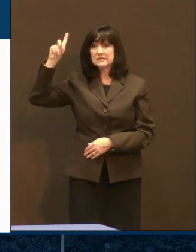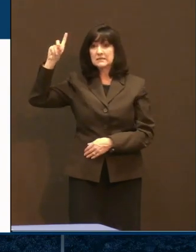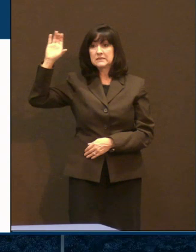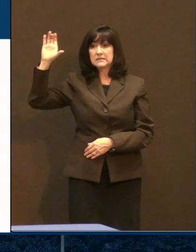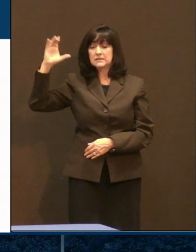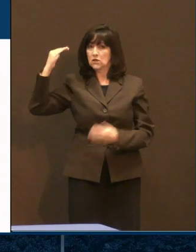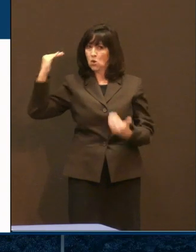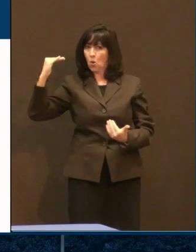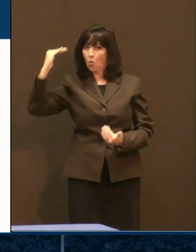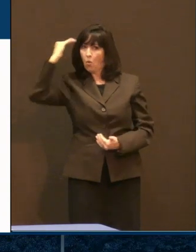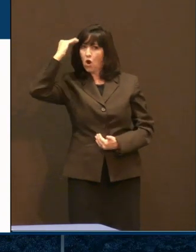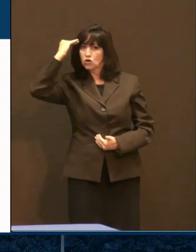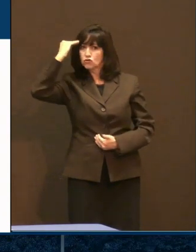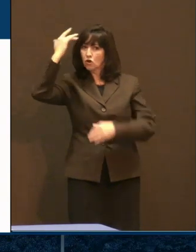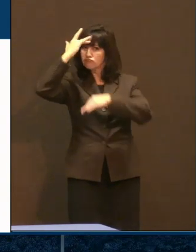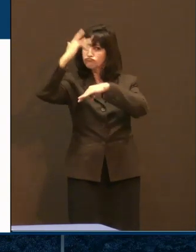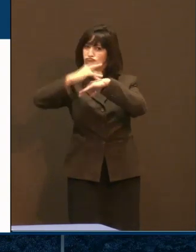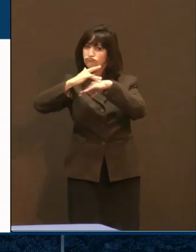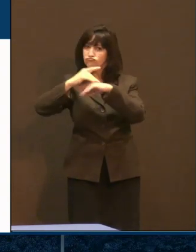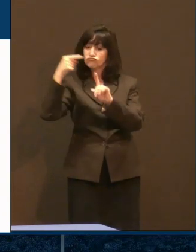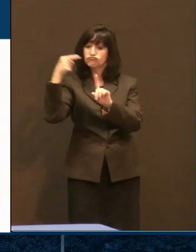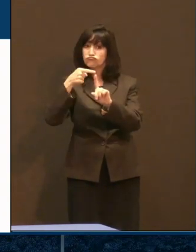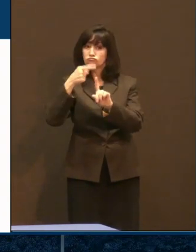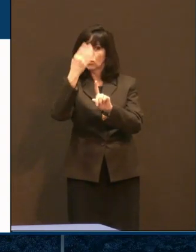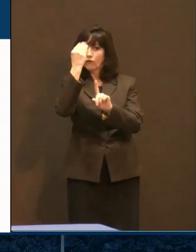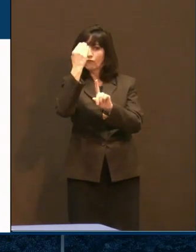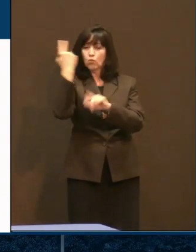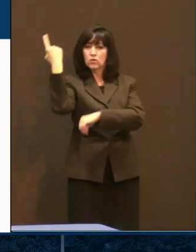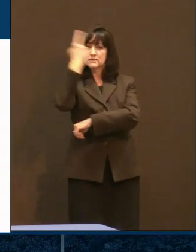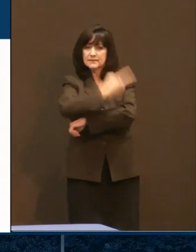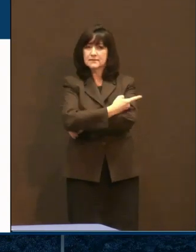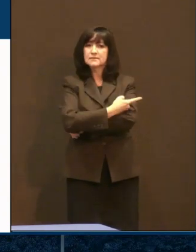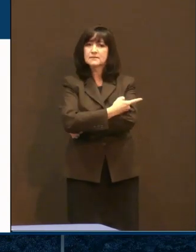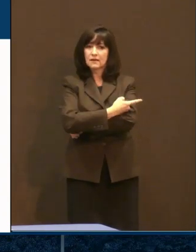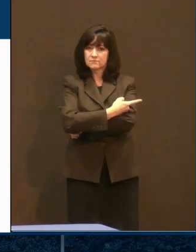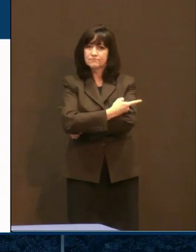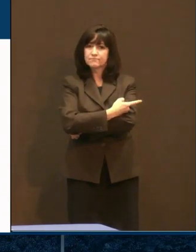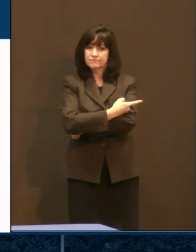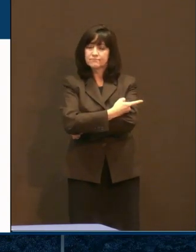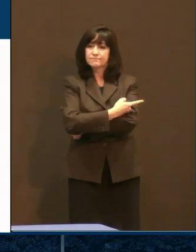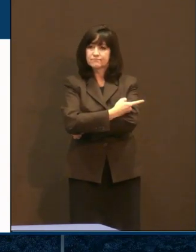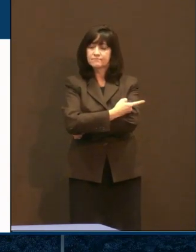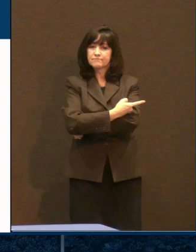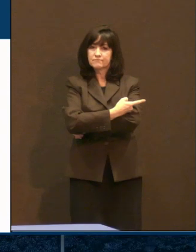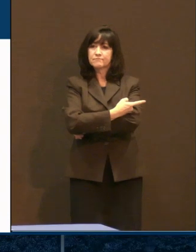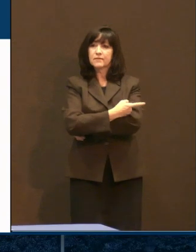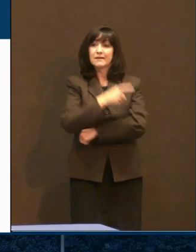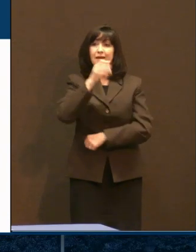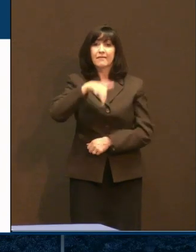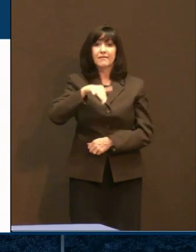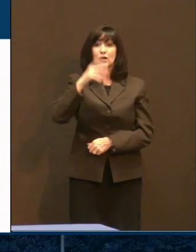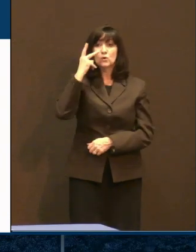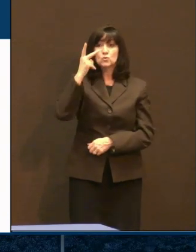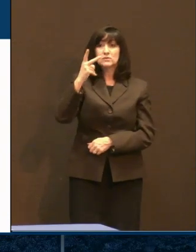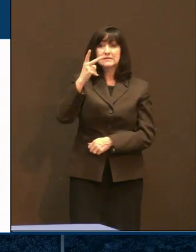the White House Task Force guidelines. And the wavy line is the actual number